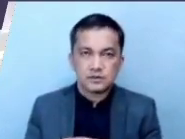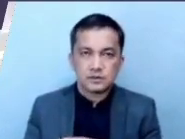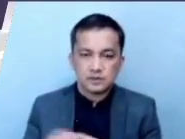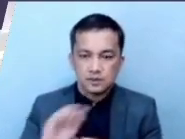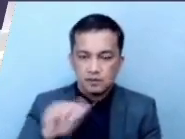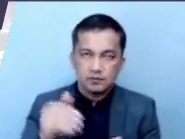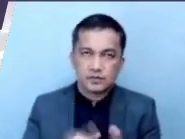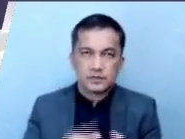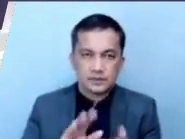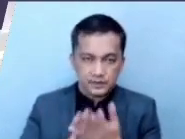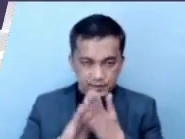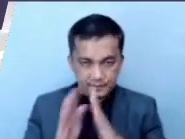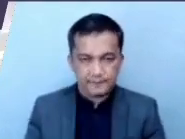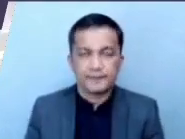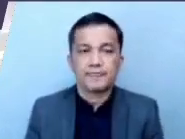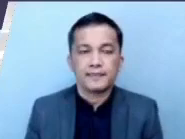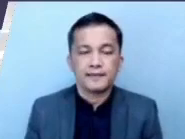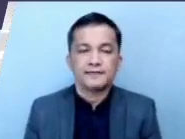peace.